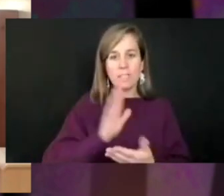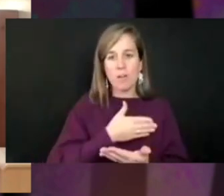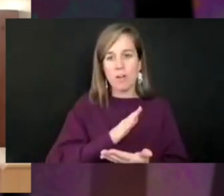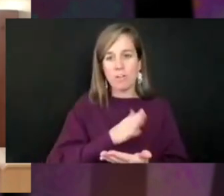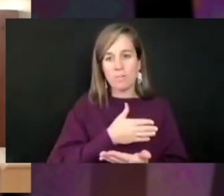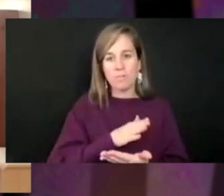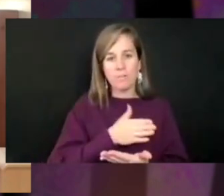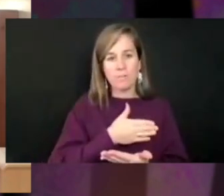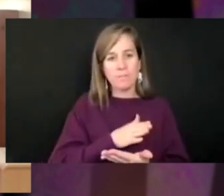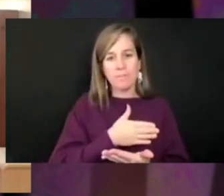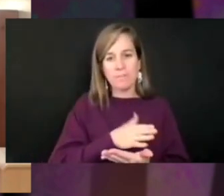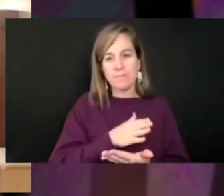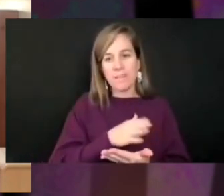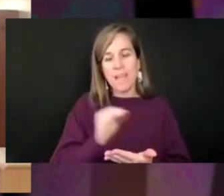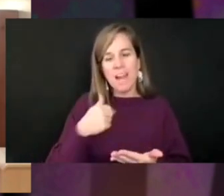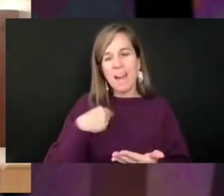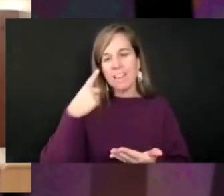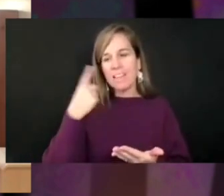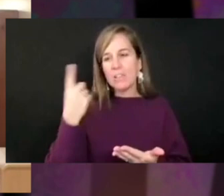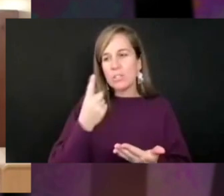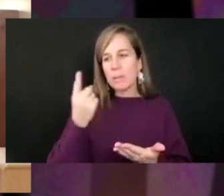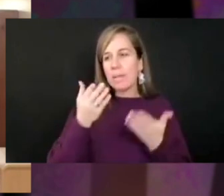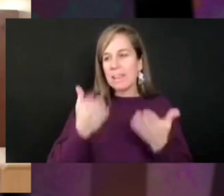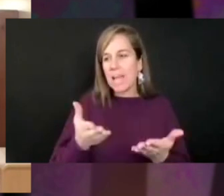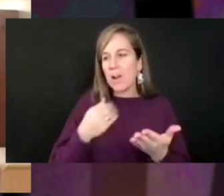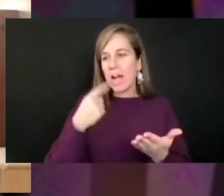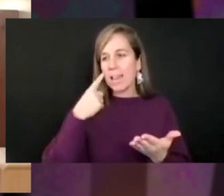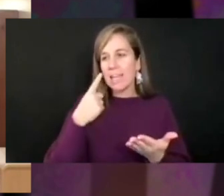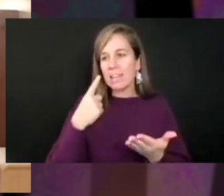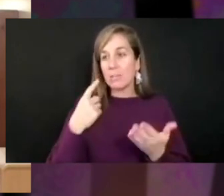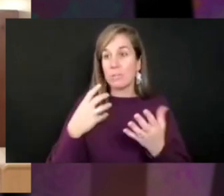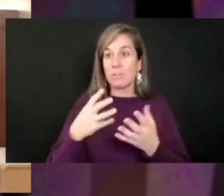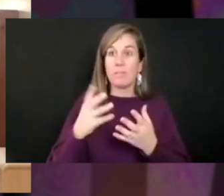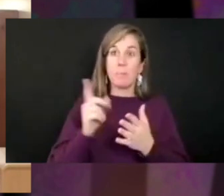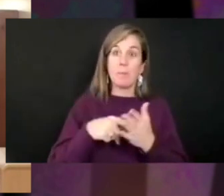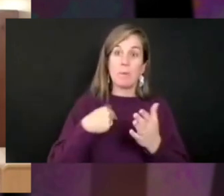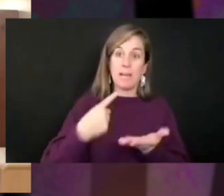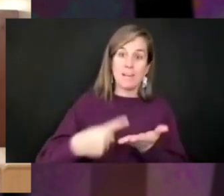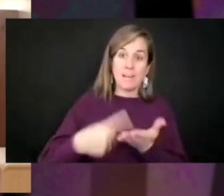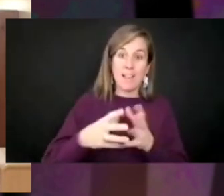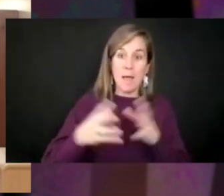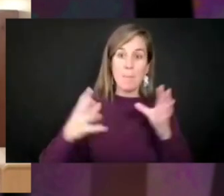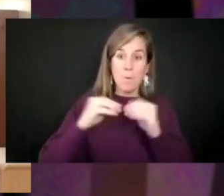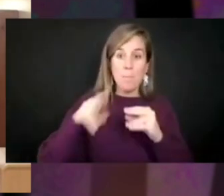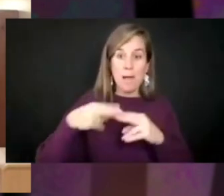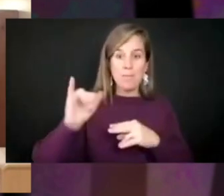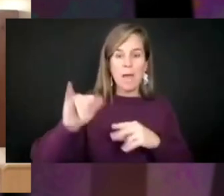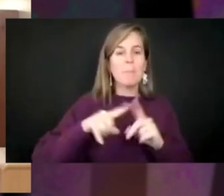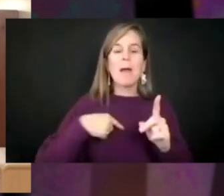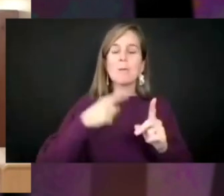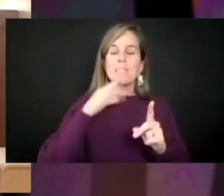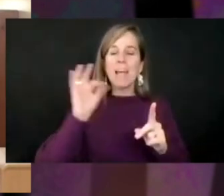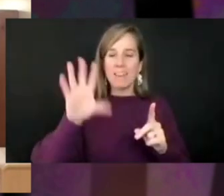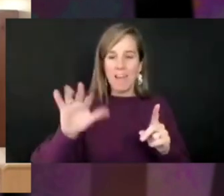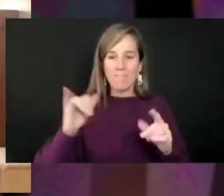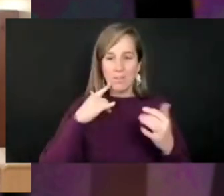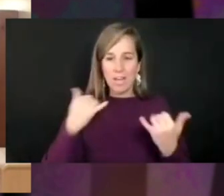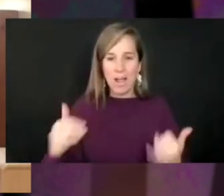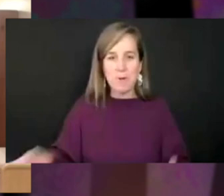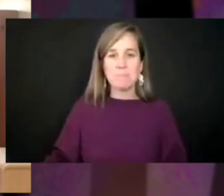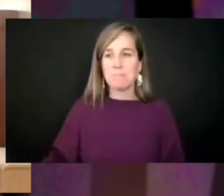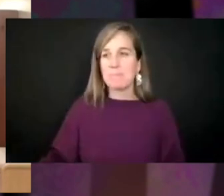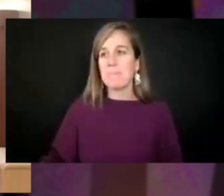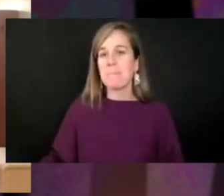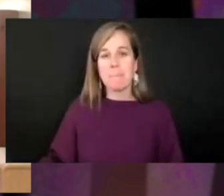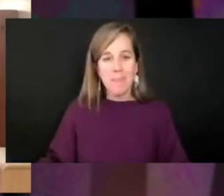And I think that there's something there, and there's so much more we could say about that, but I'll say that much for now.